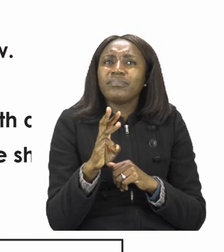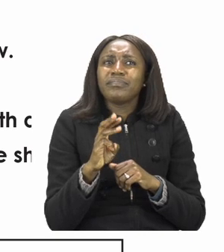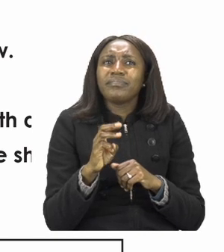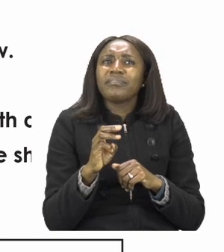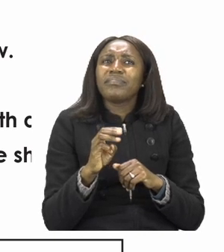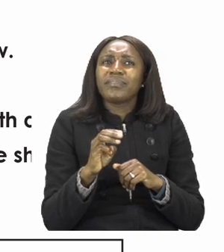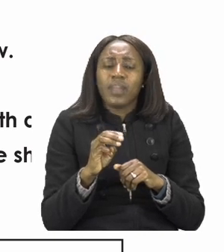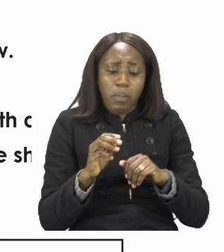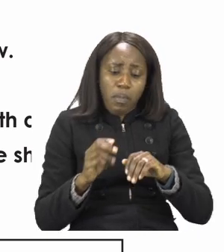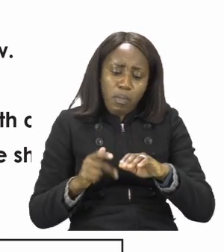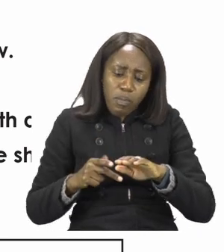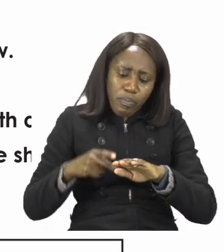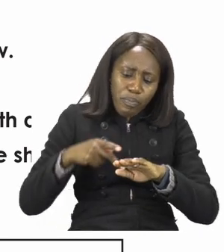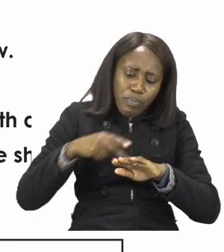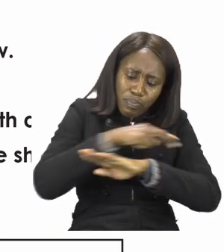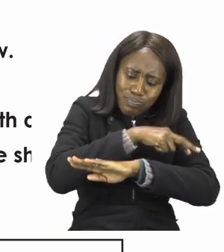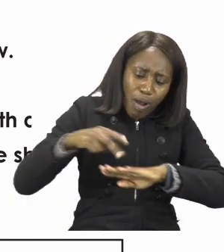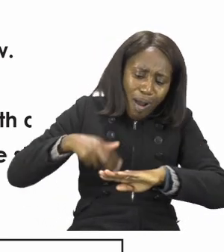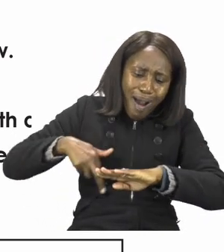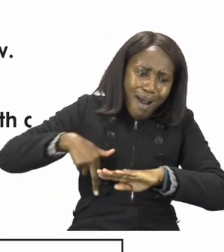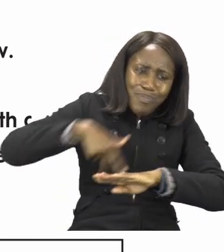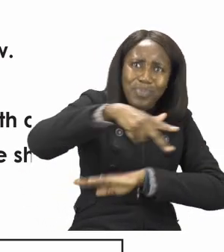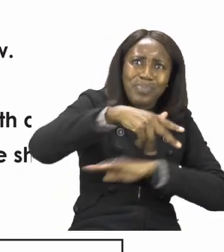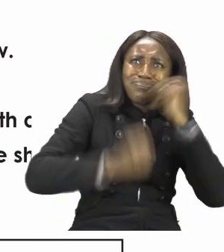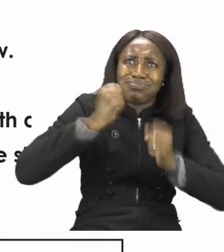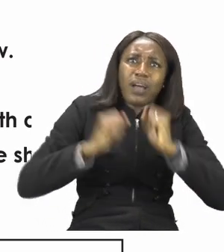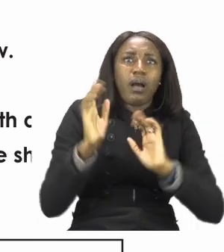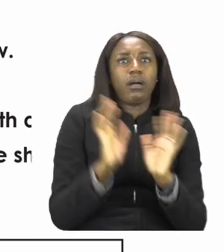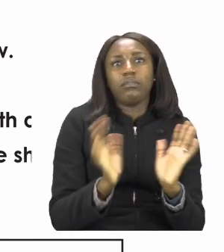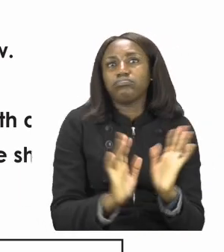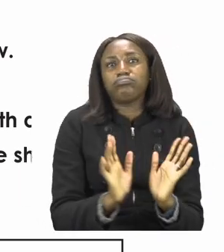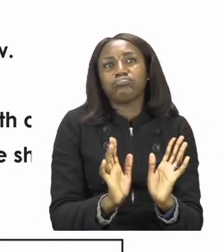never run across the road.